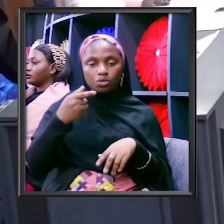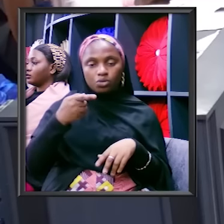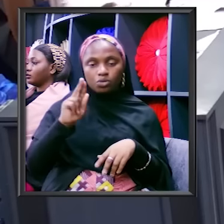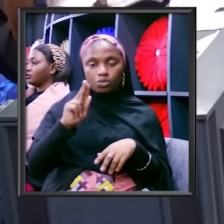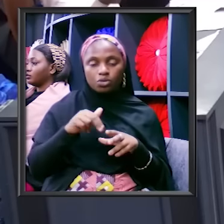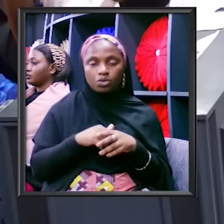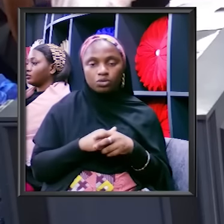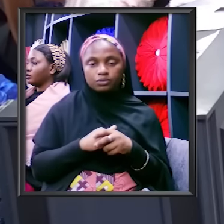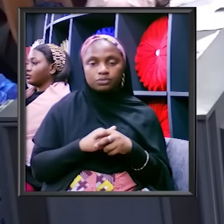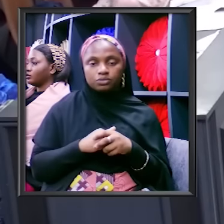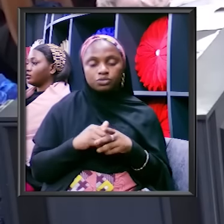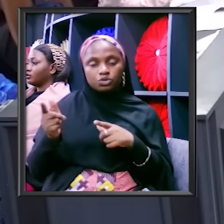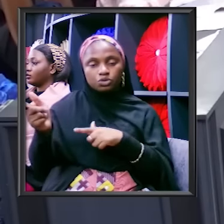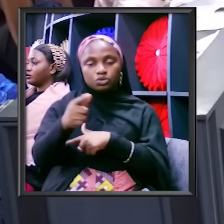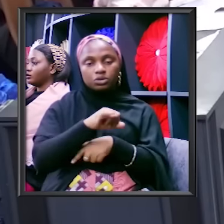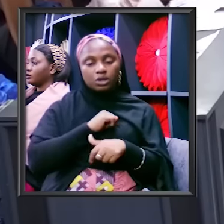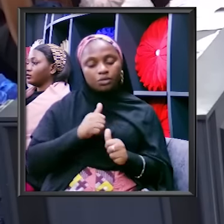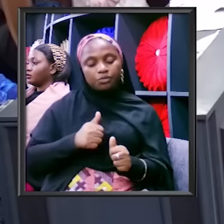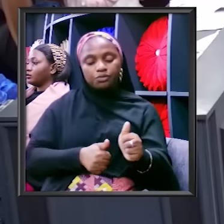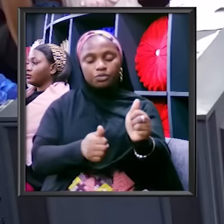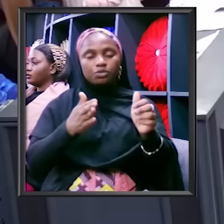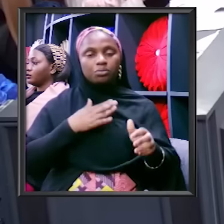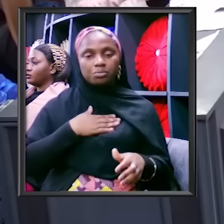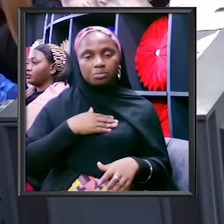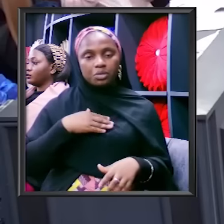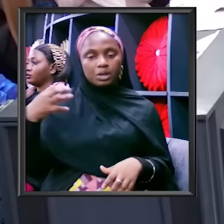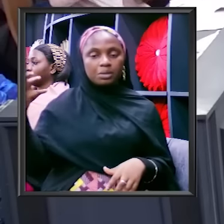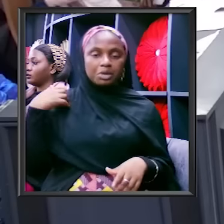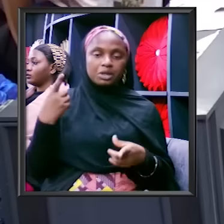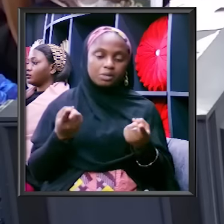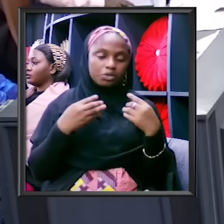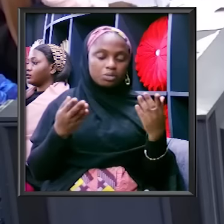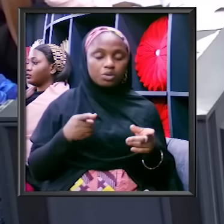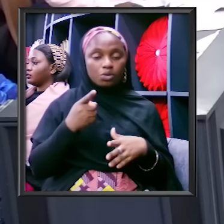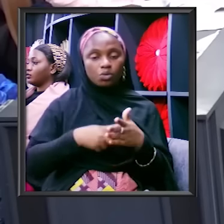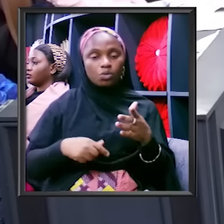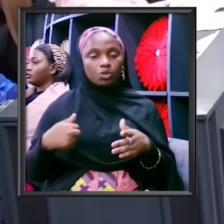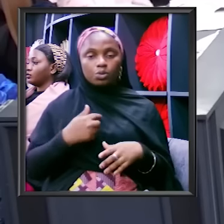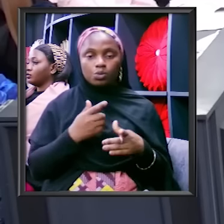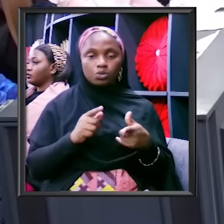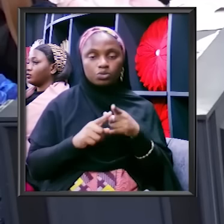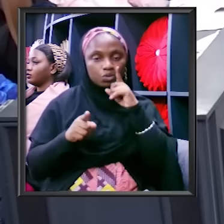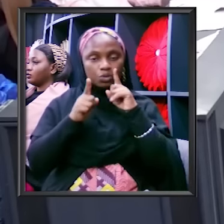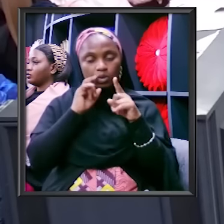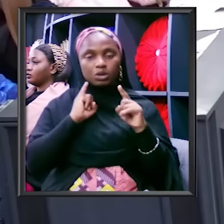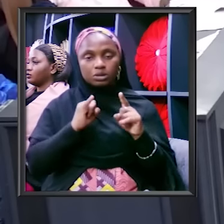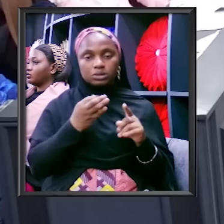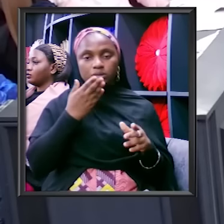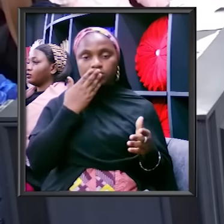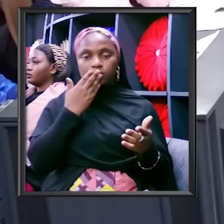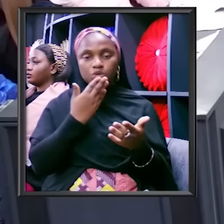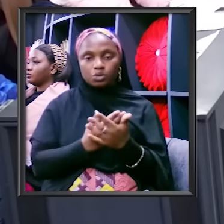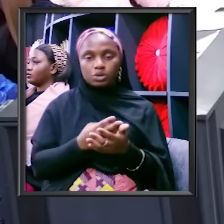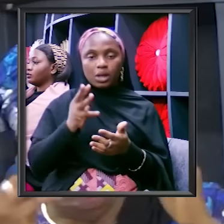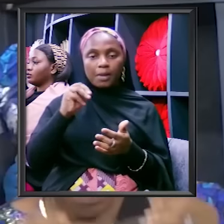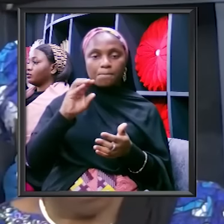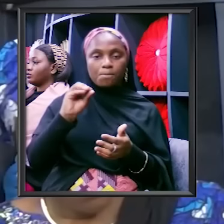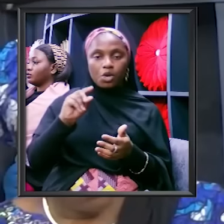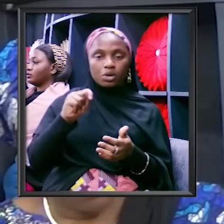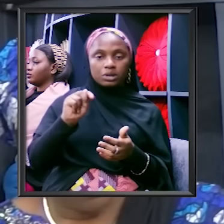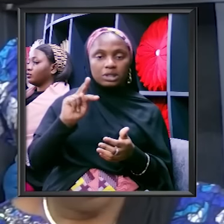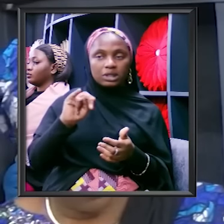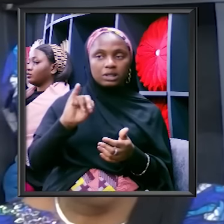I follow my madam come today. And waiting we won't talk be say motivation and reward. And a summary you